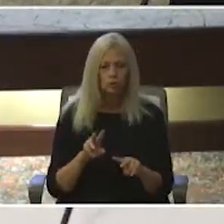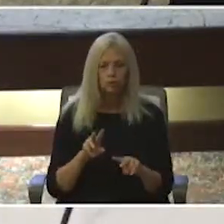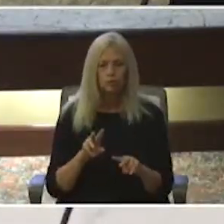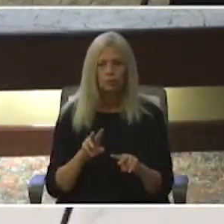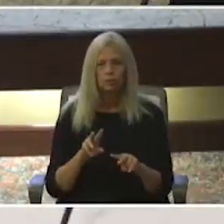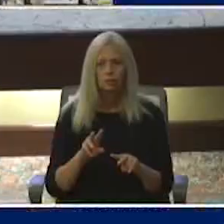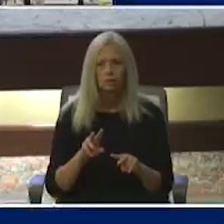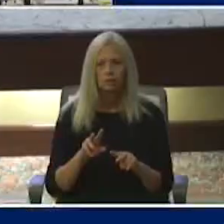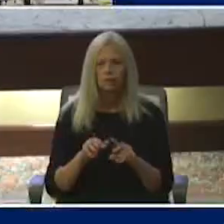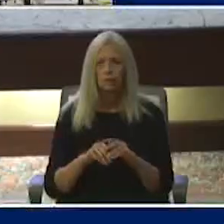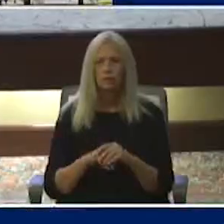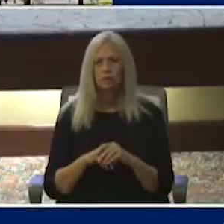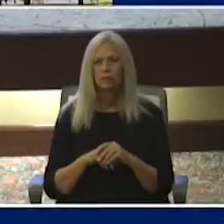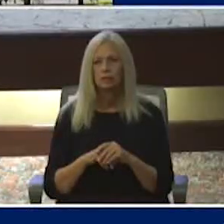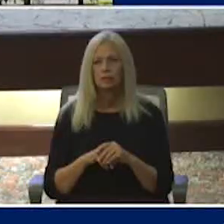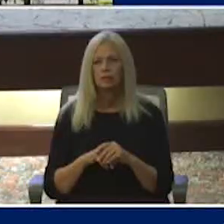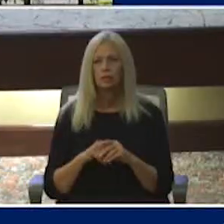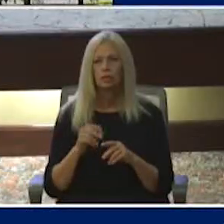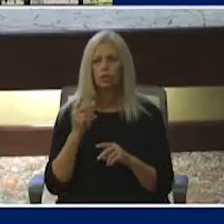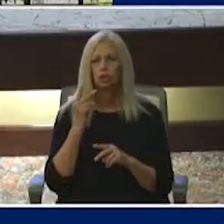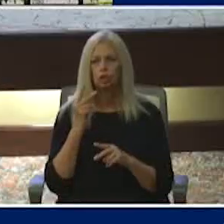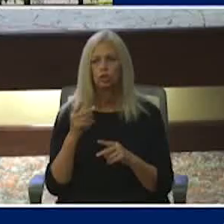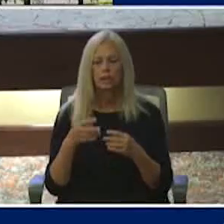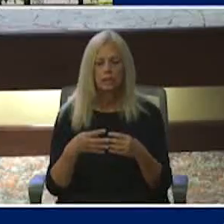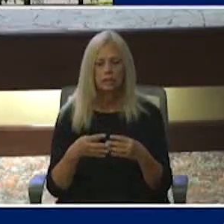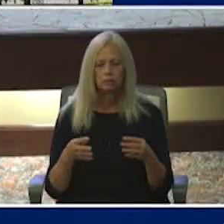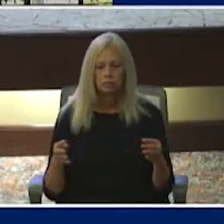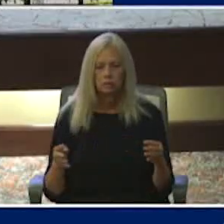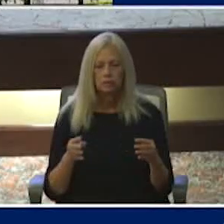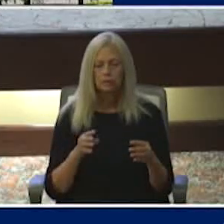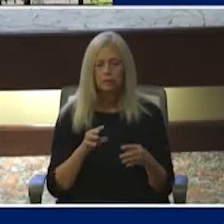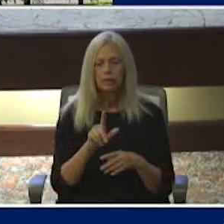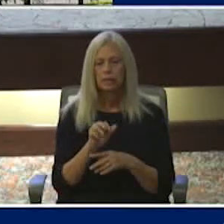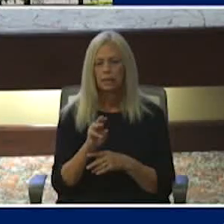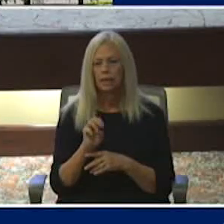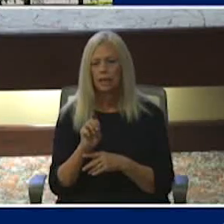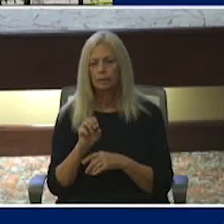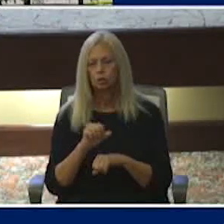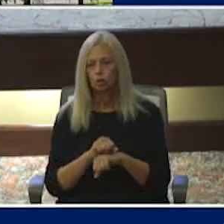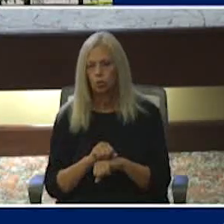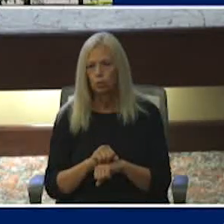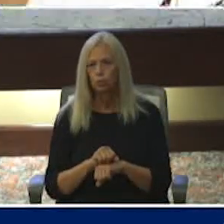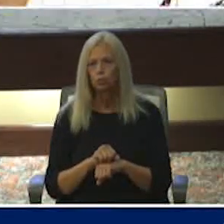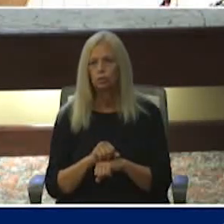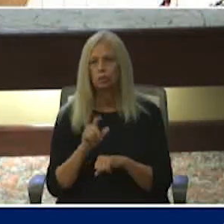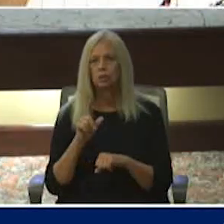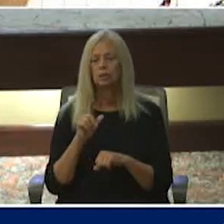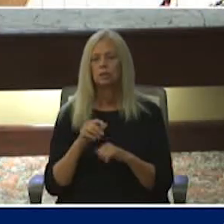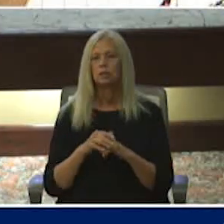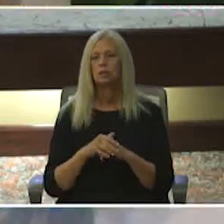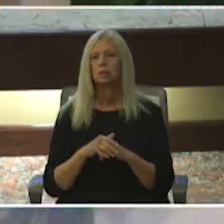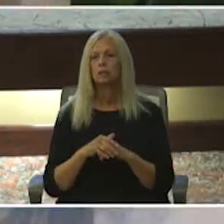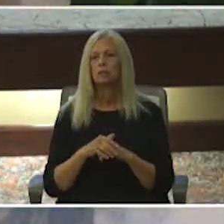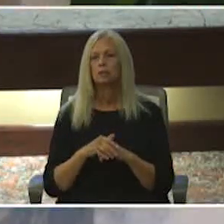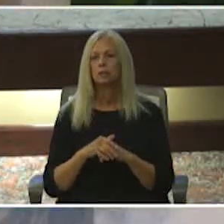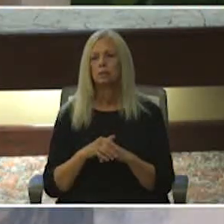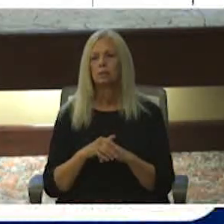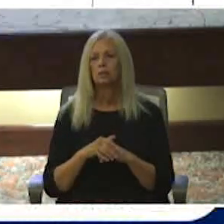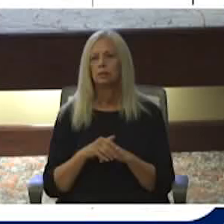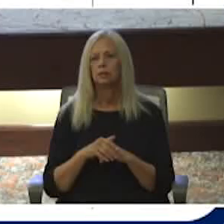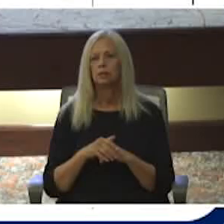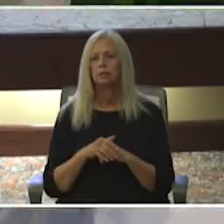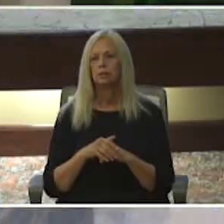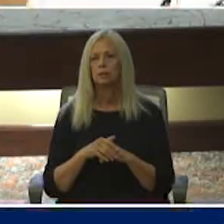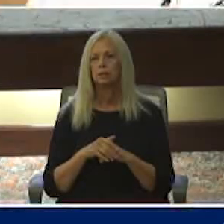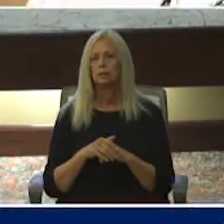we go. So there's some screening and some limestone. This picture, did I put another picture in here?